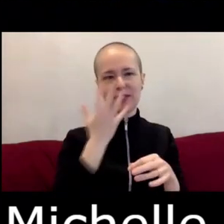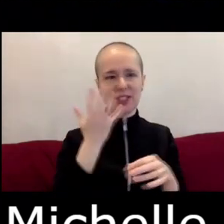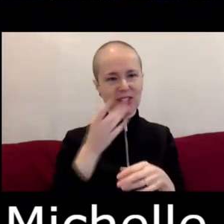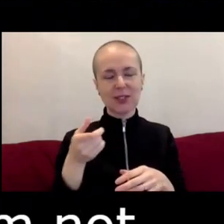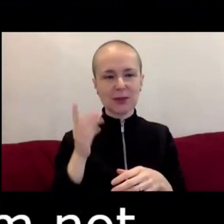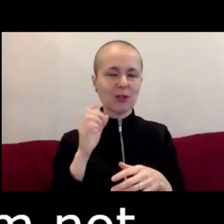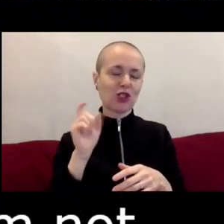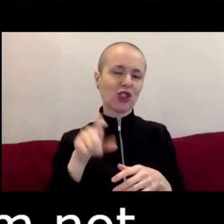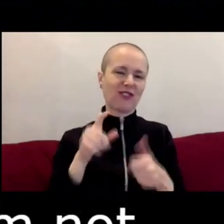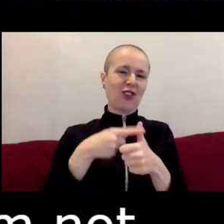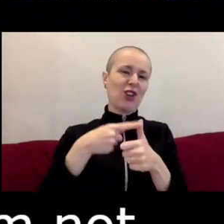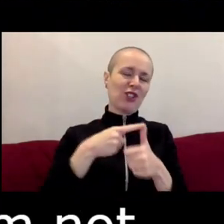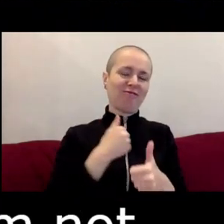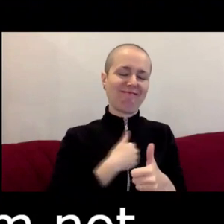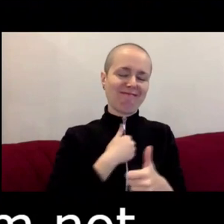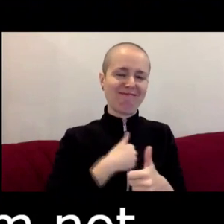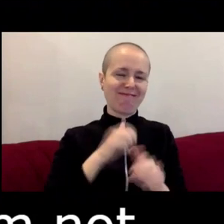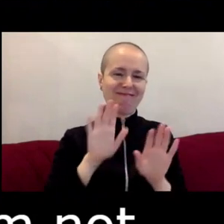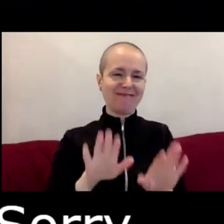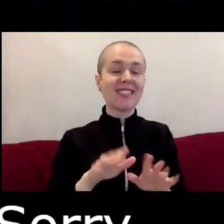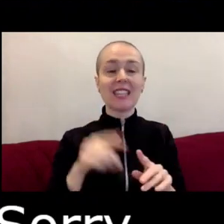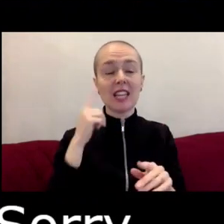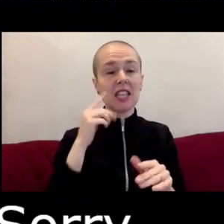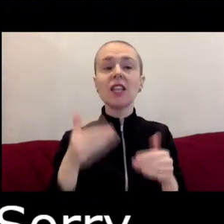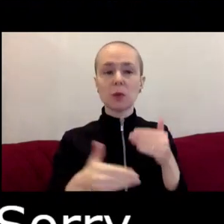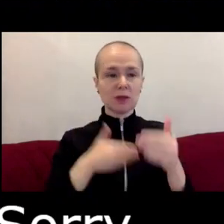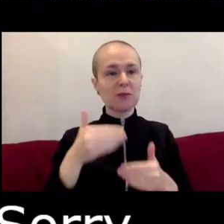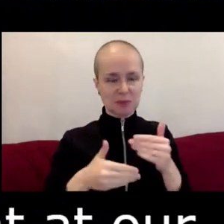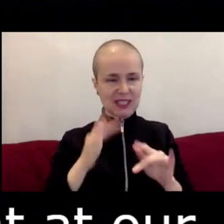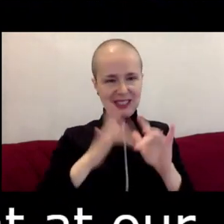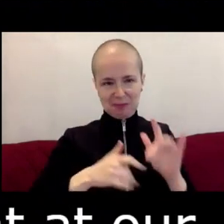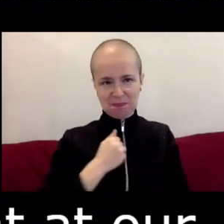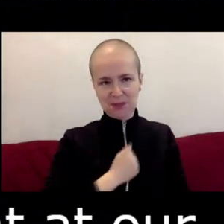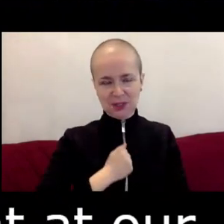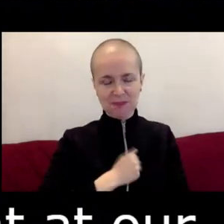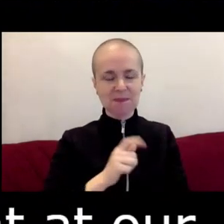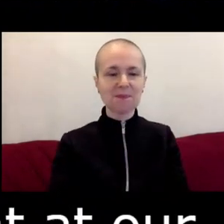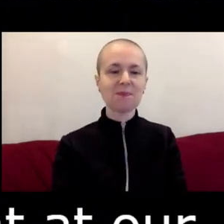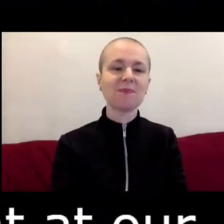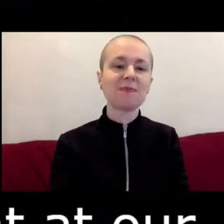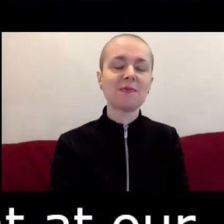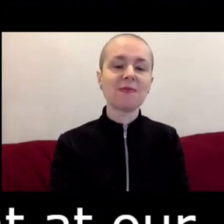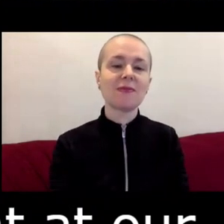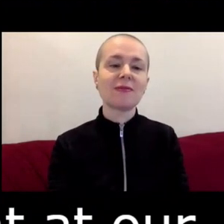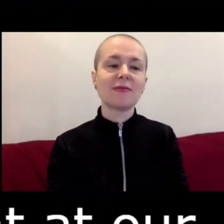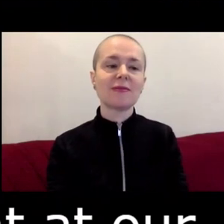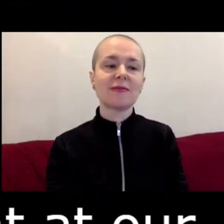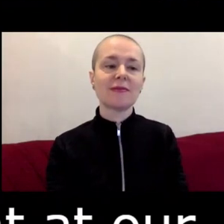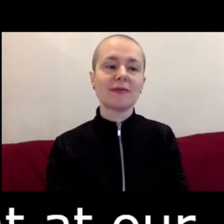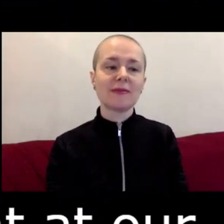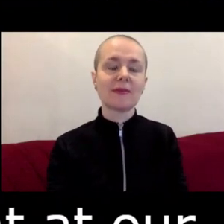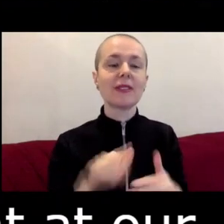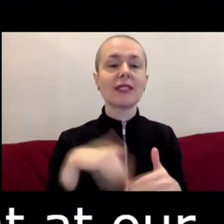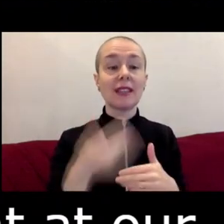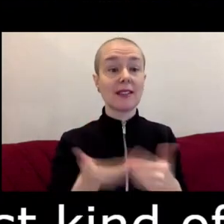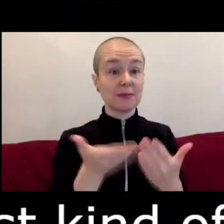done that at our intro, but I think we'll just kind of skip that part. Sorry about that. And we can just go to our